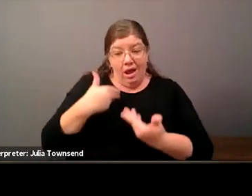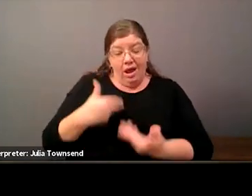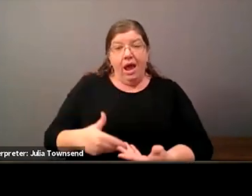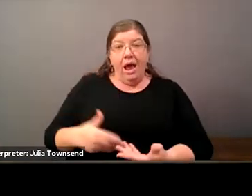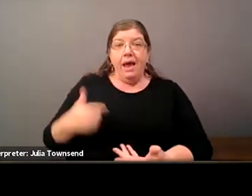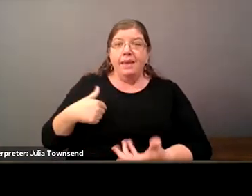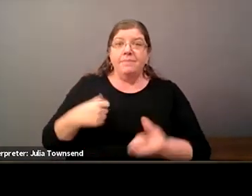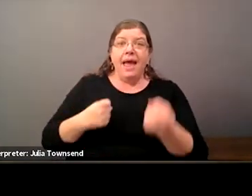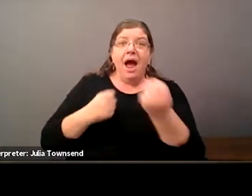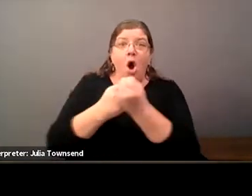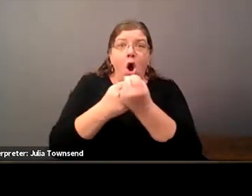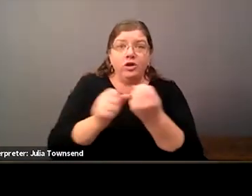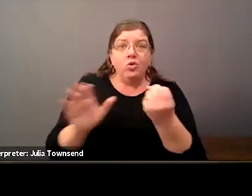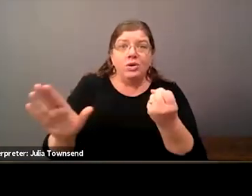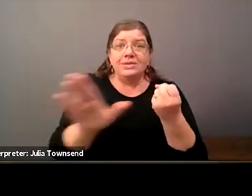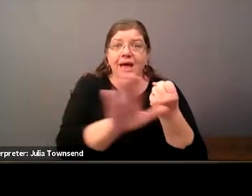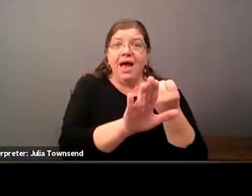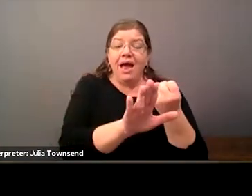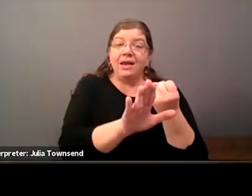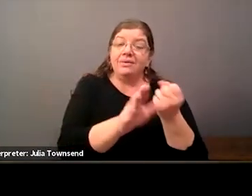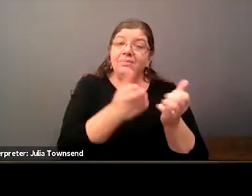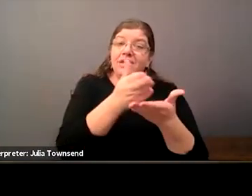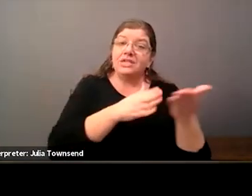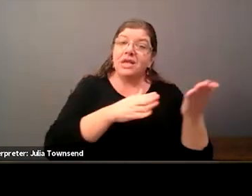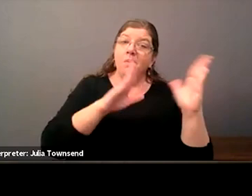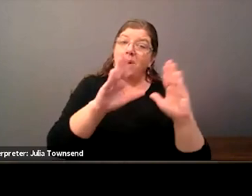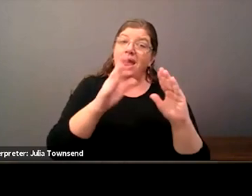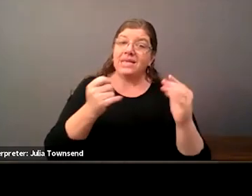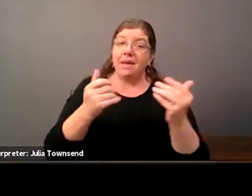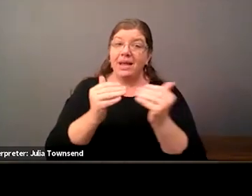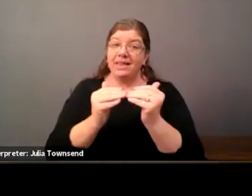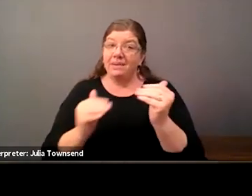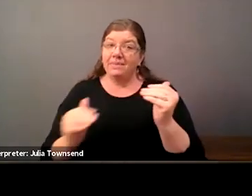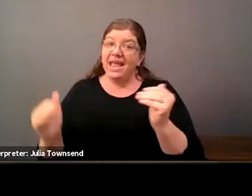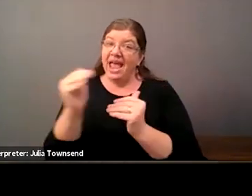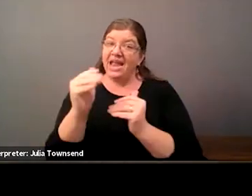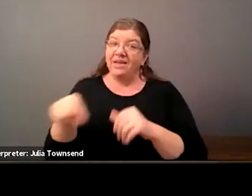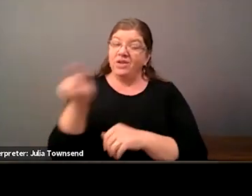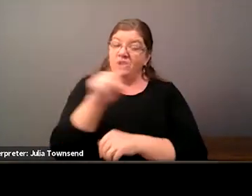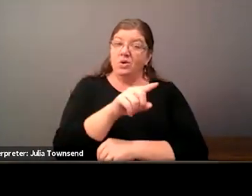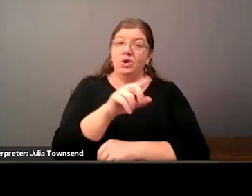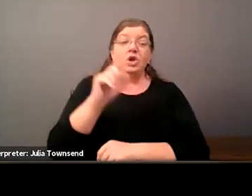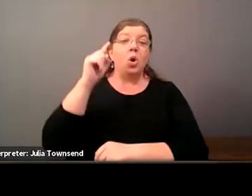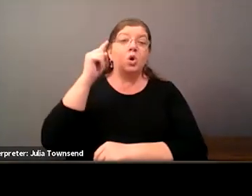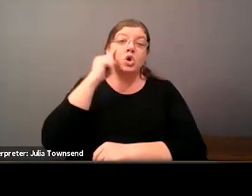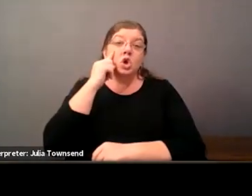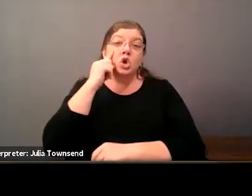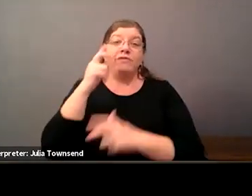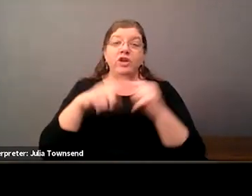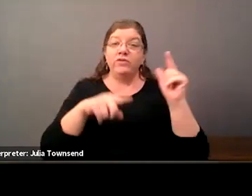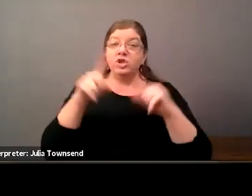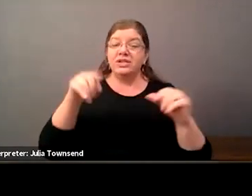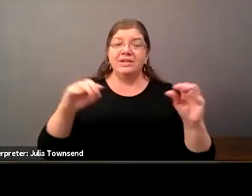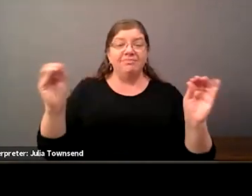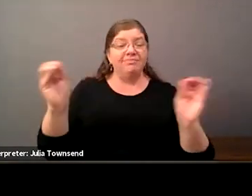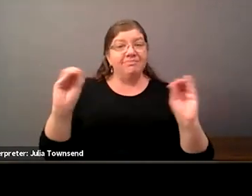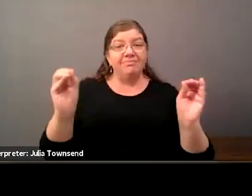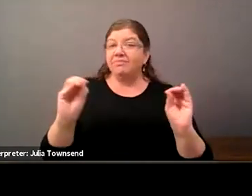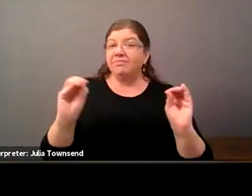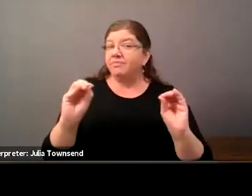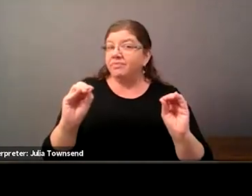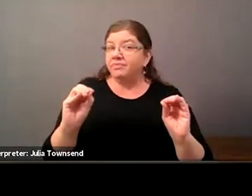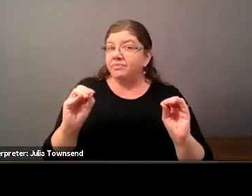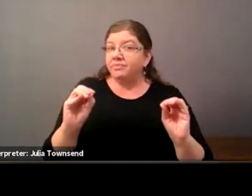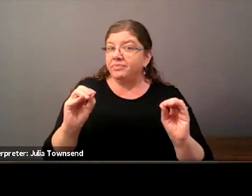your side but uh in some ways i'm ahead of you you know neurodiversity is nowhere you don't